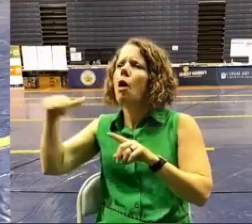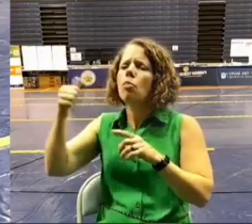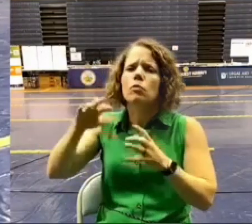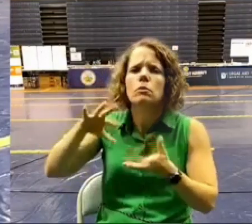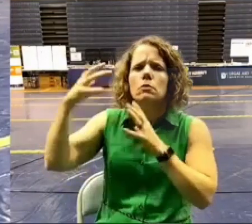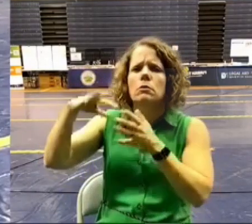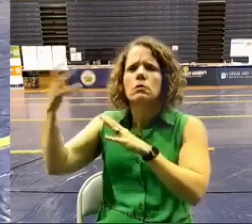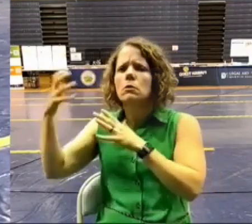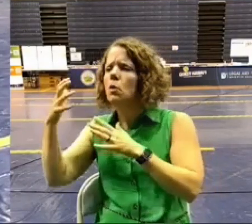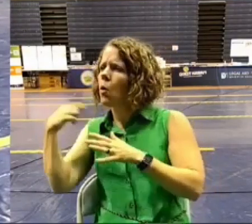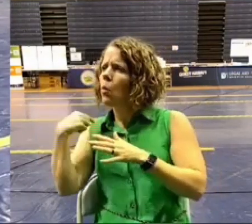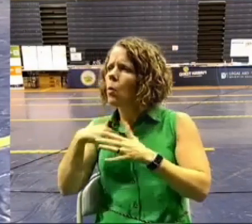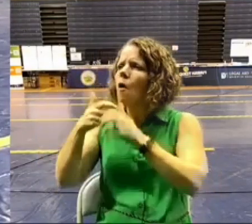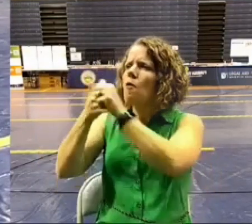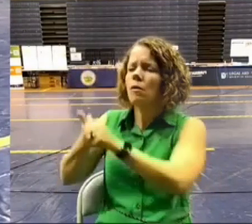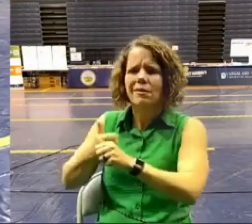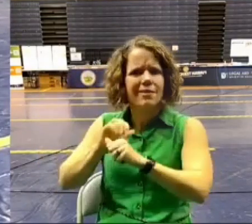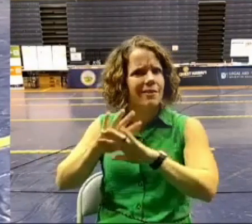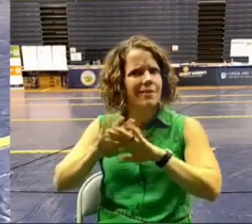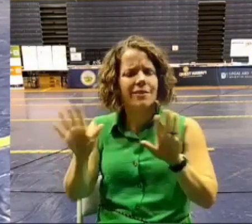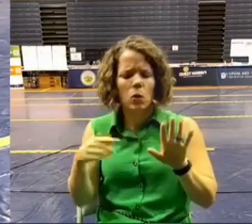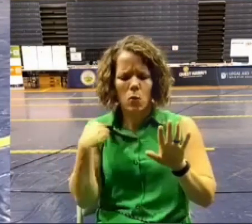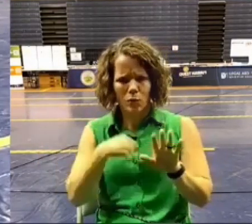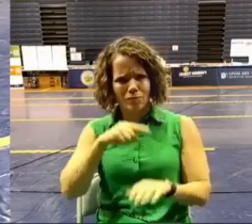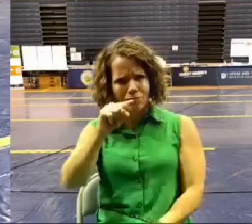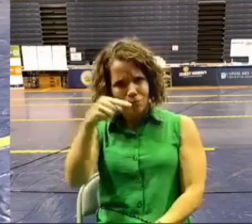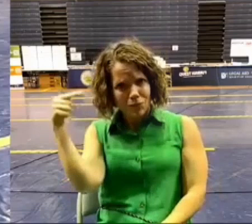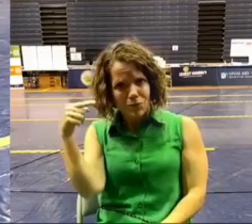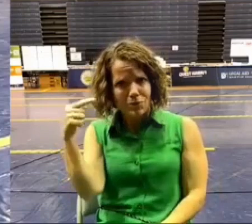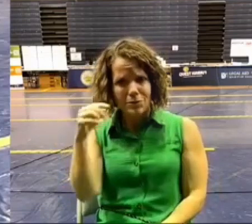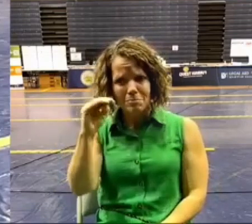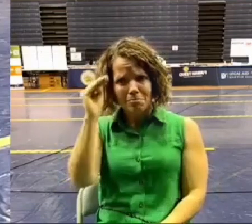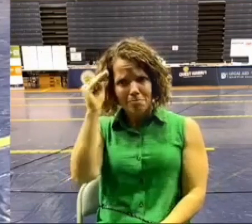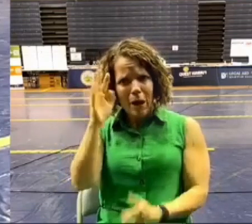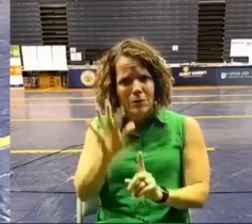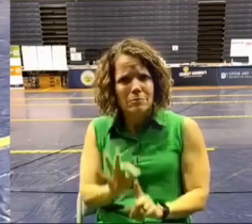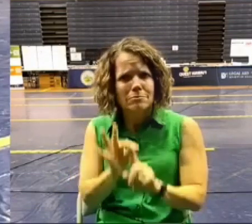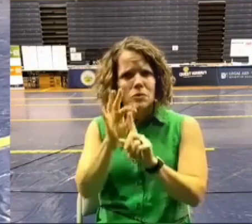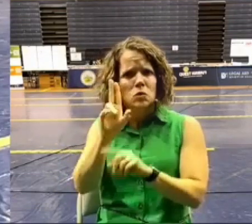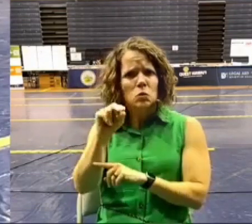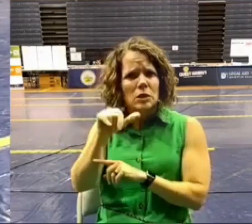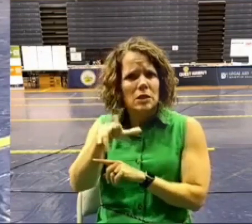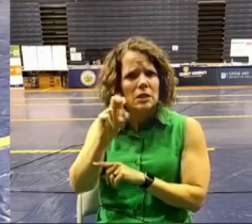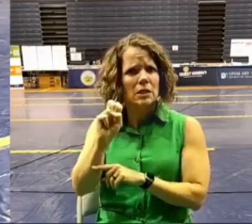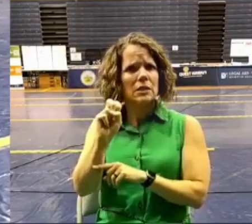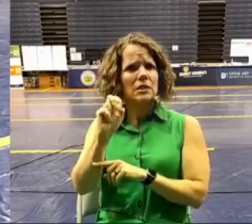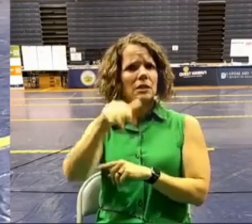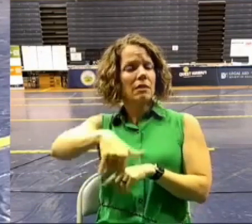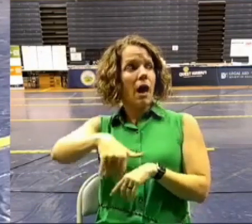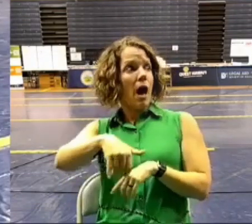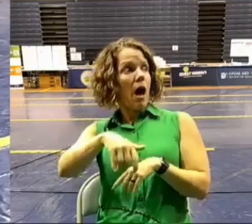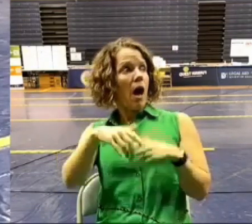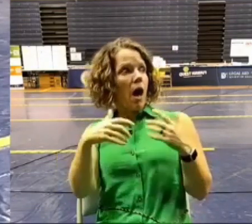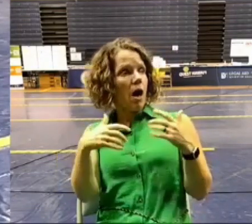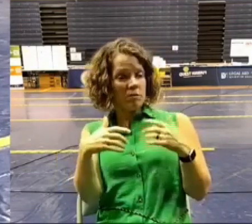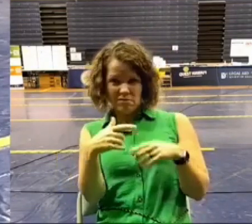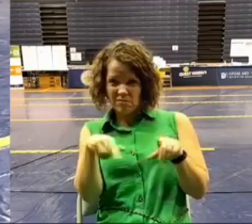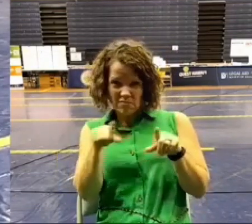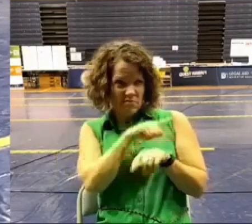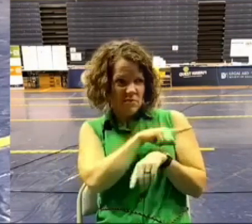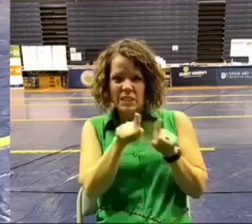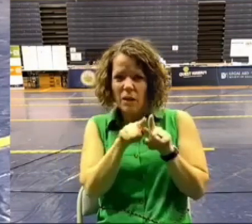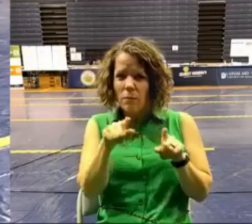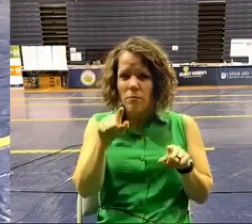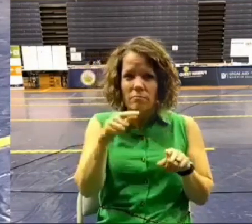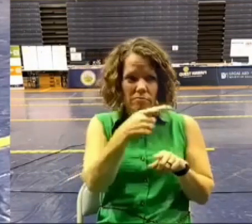as we go. Really, Maui is such a unique situation. Everyone here who has experience, even the great Bob Fenton,